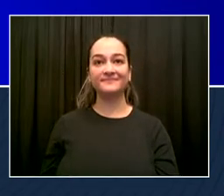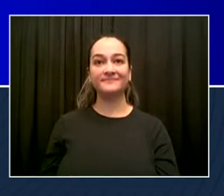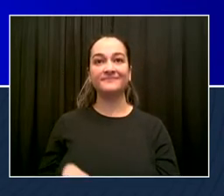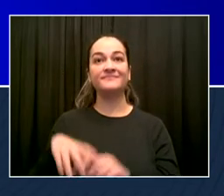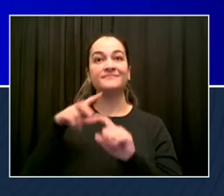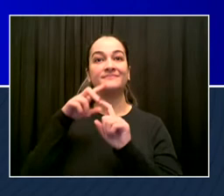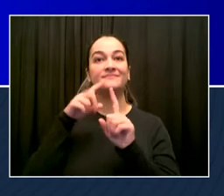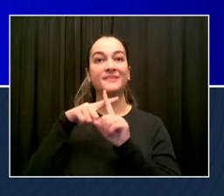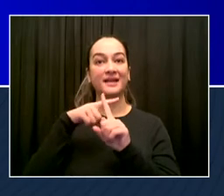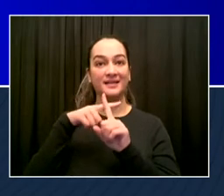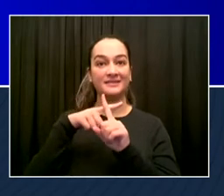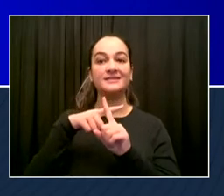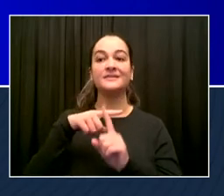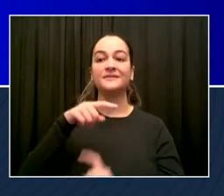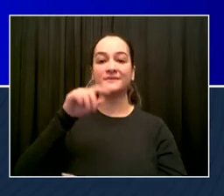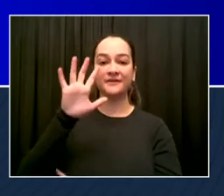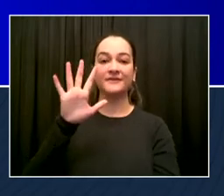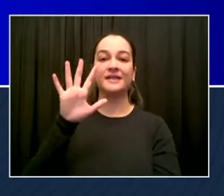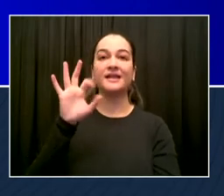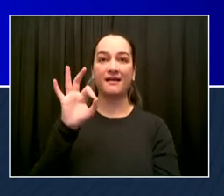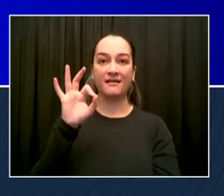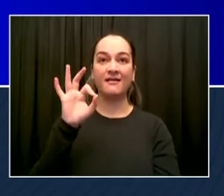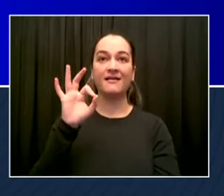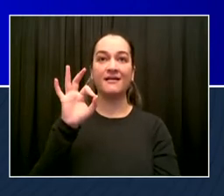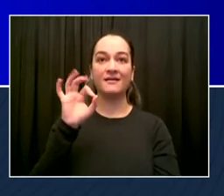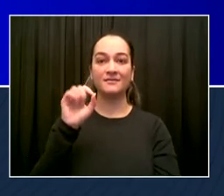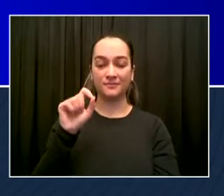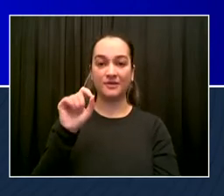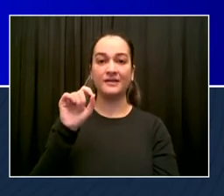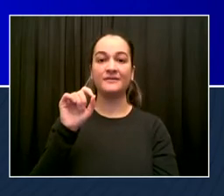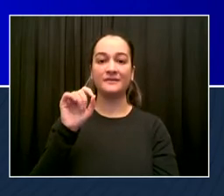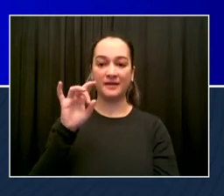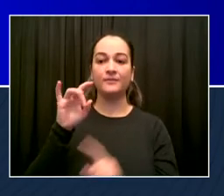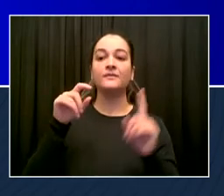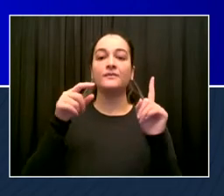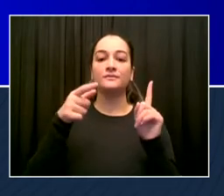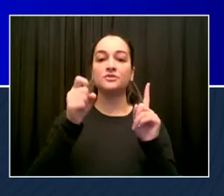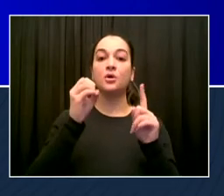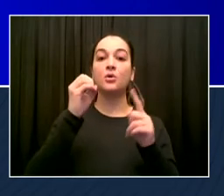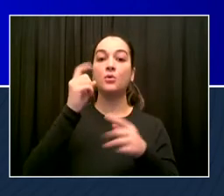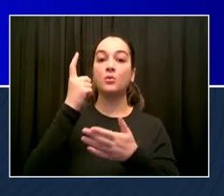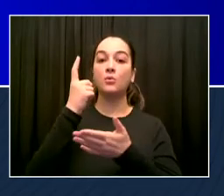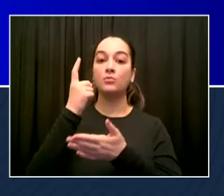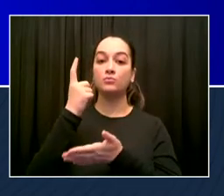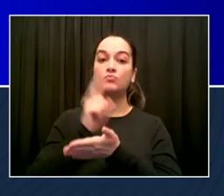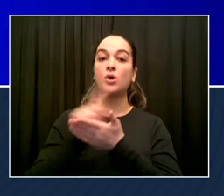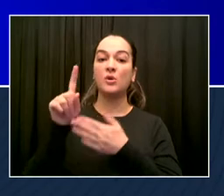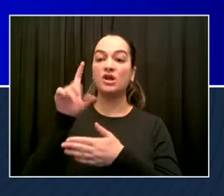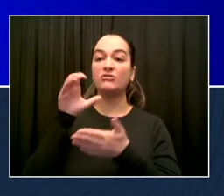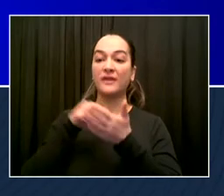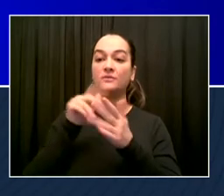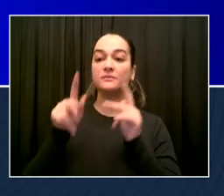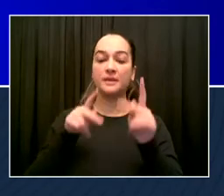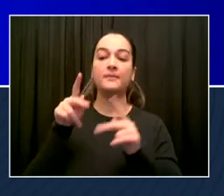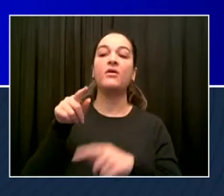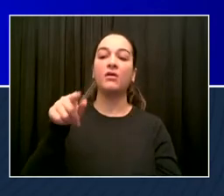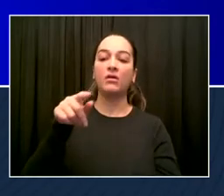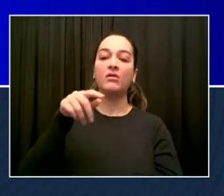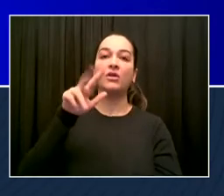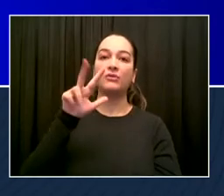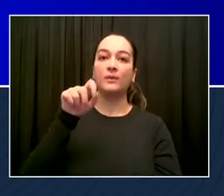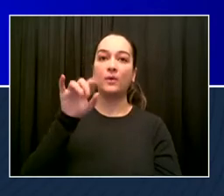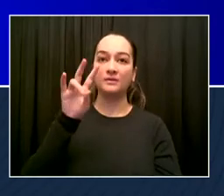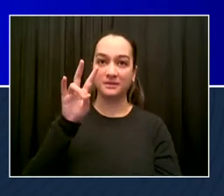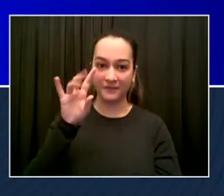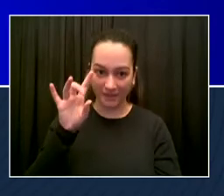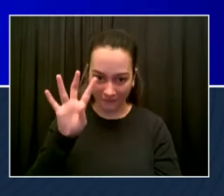59.8%. Hospitalization rate, 3.84 per 100,000. Number two, new reported cases on a seven-day average. Today's report,